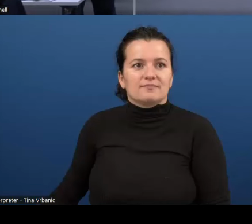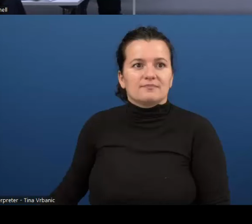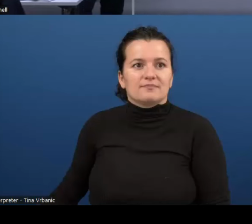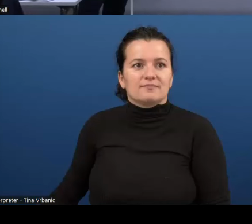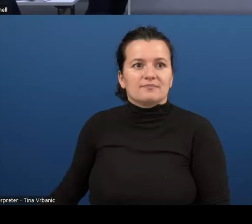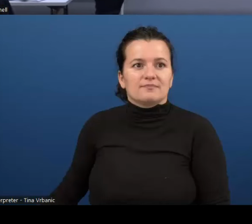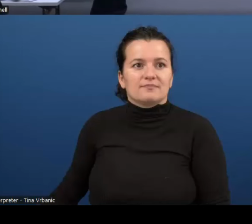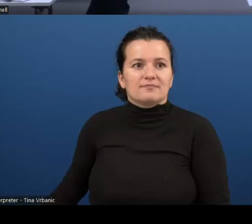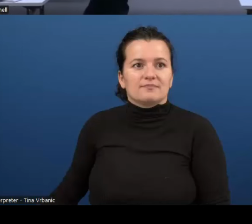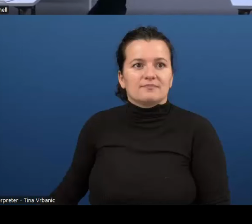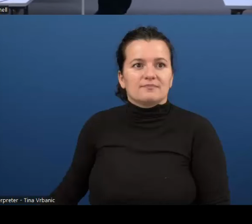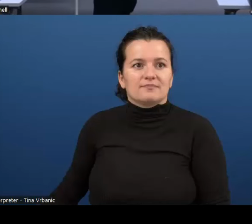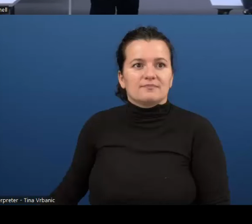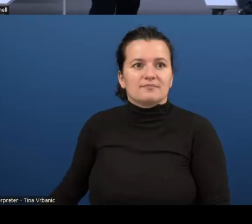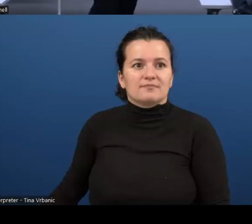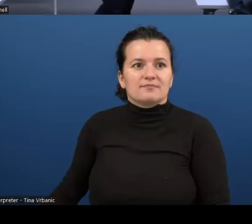it?